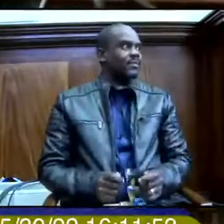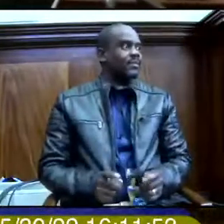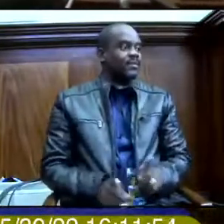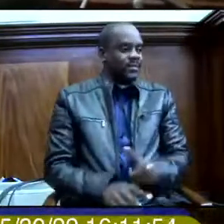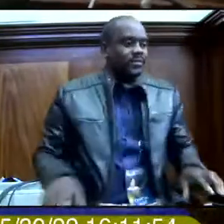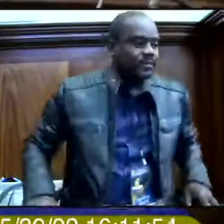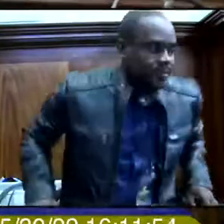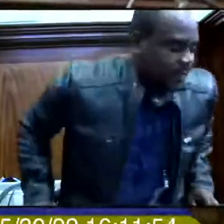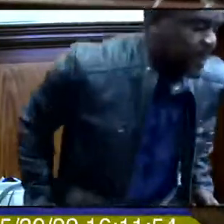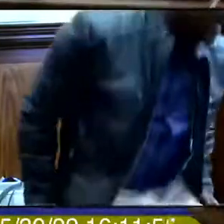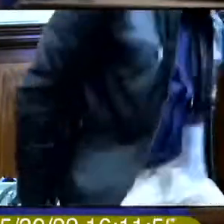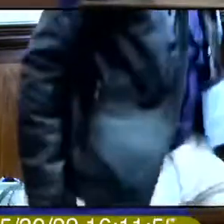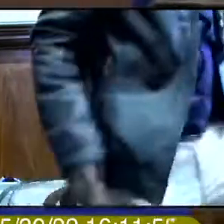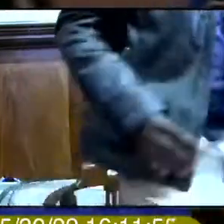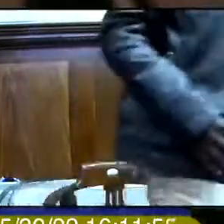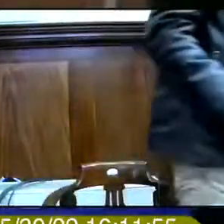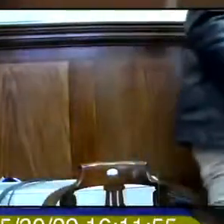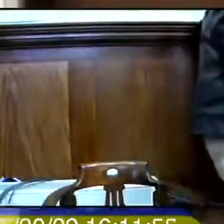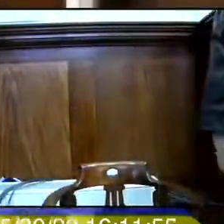speaker